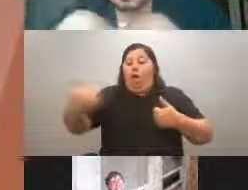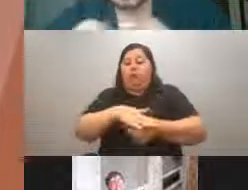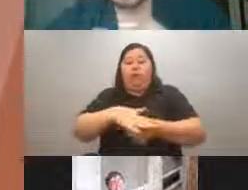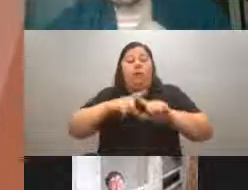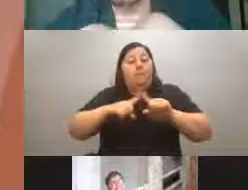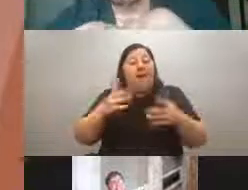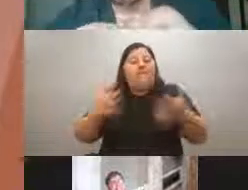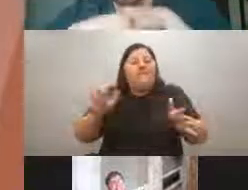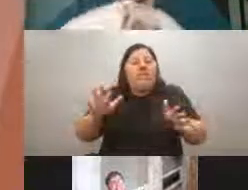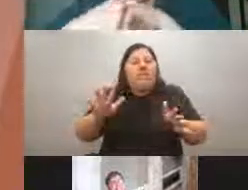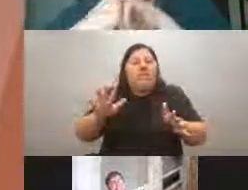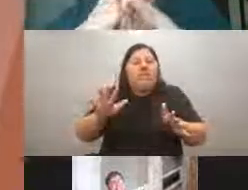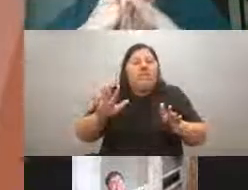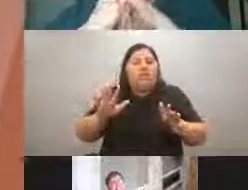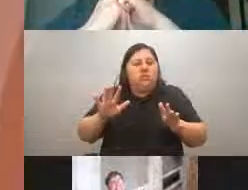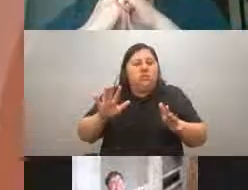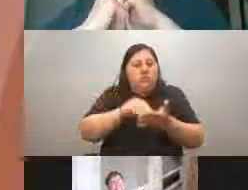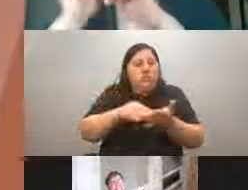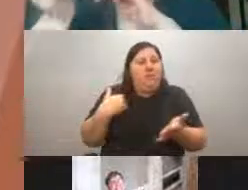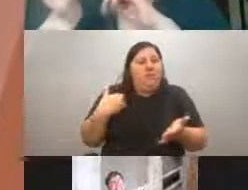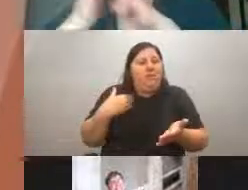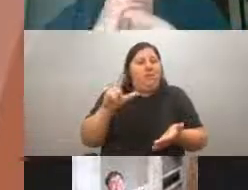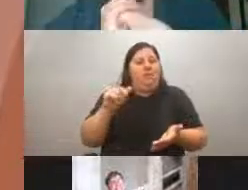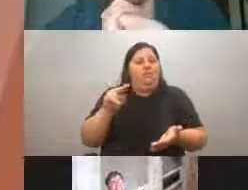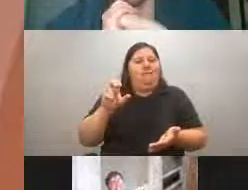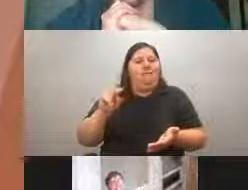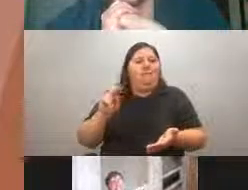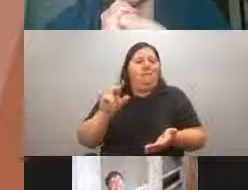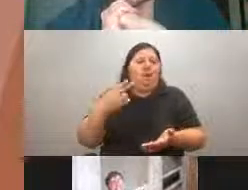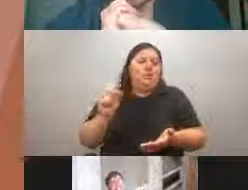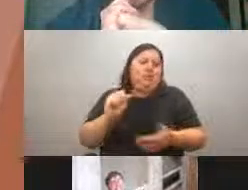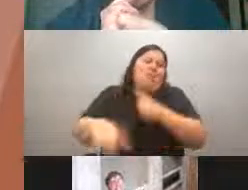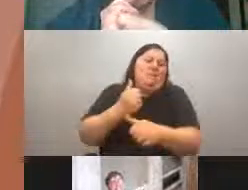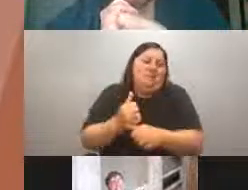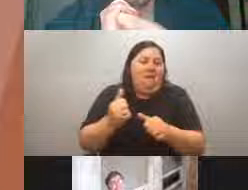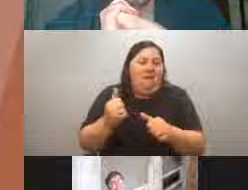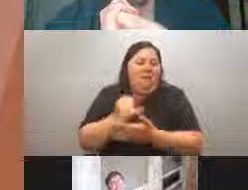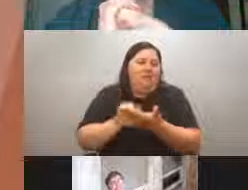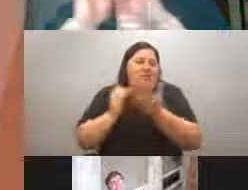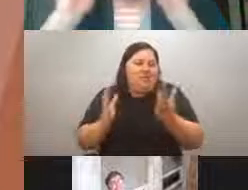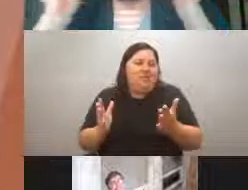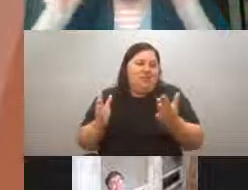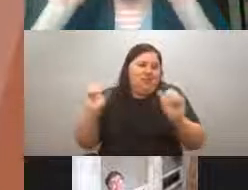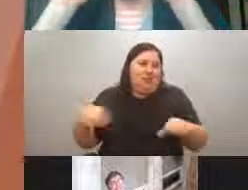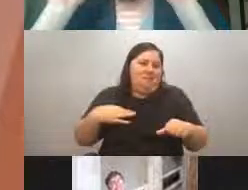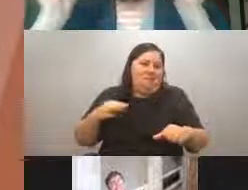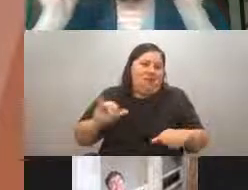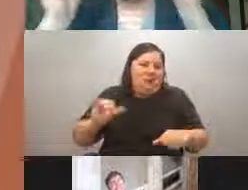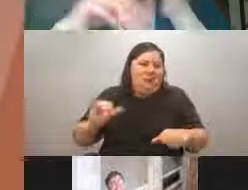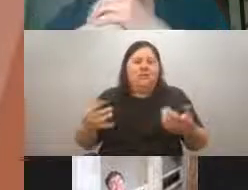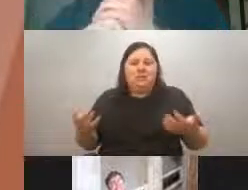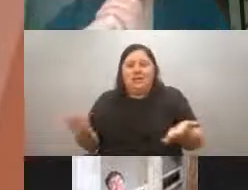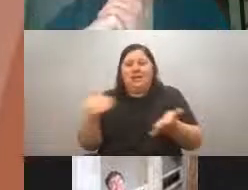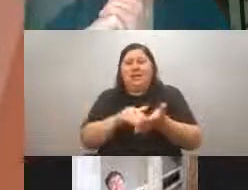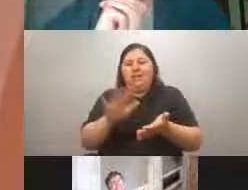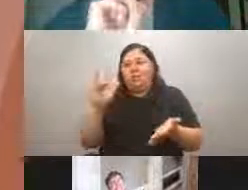who have attended Lincoln High School. So former alum artists. Um, Again, it's